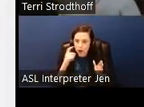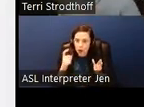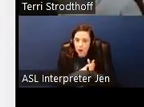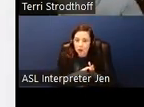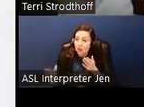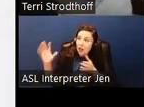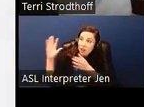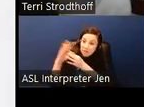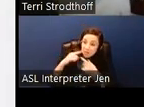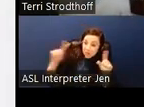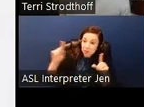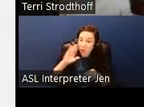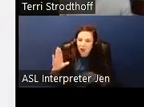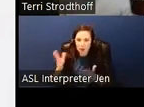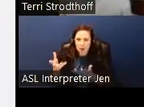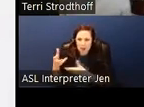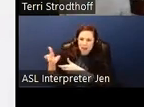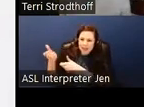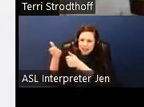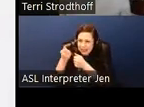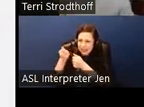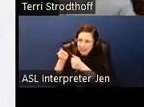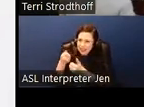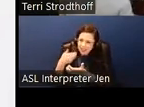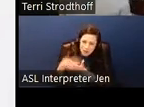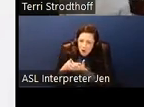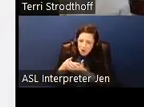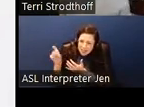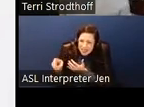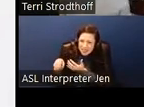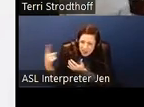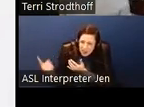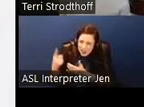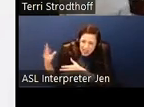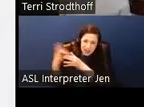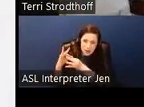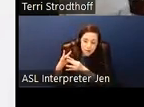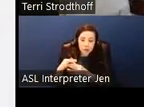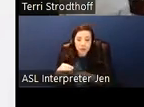and desperately needing? Do I need to be like, everything's okay, I'm all good?